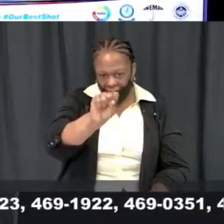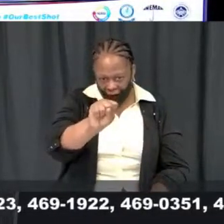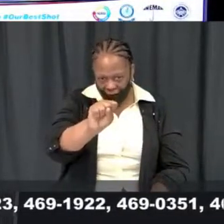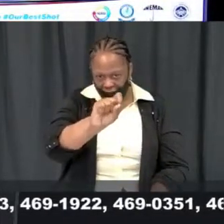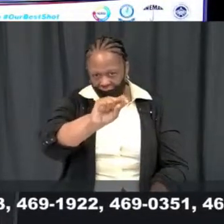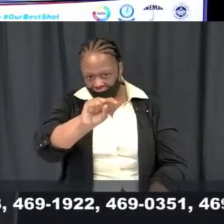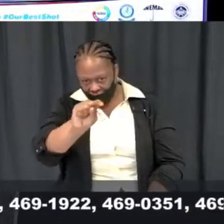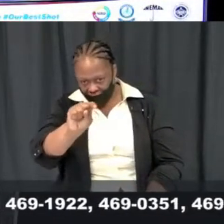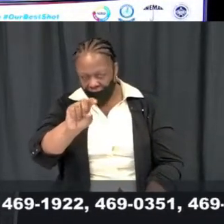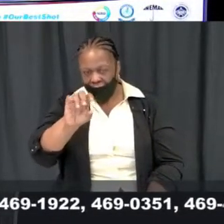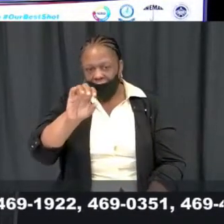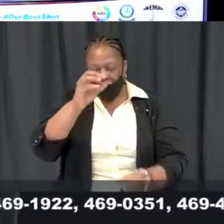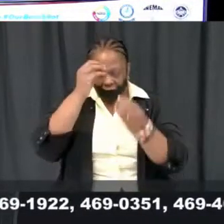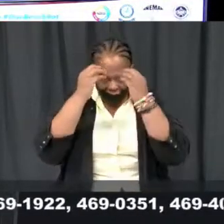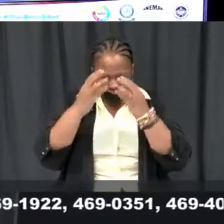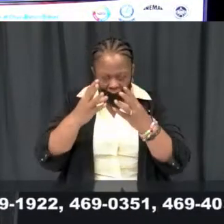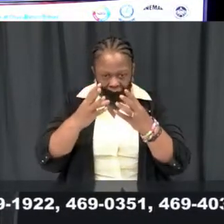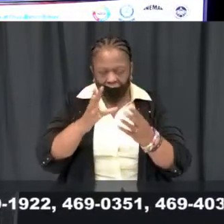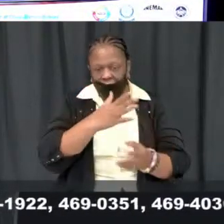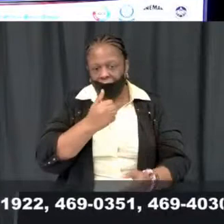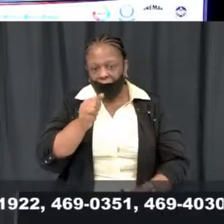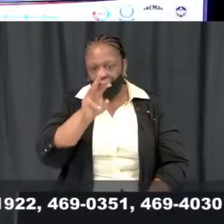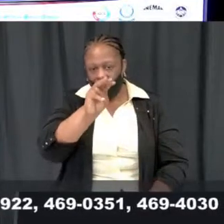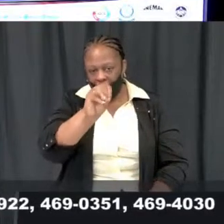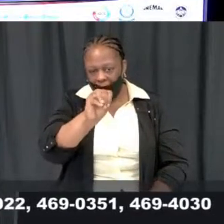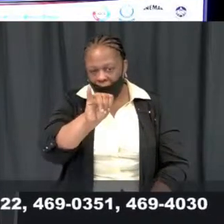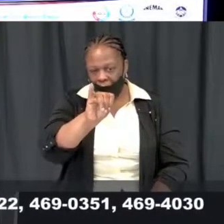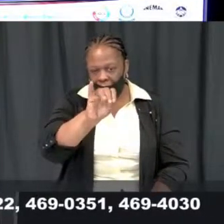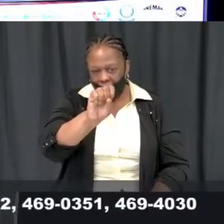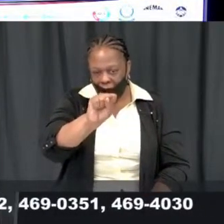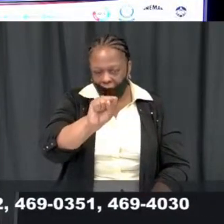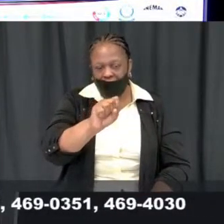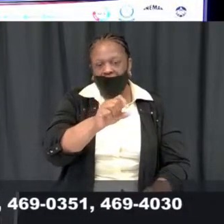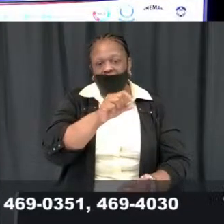information. But disinformation is